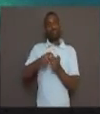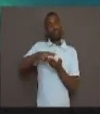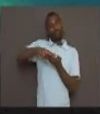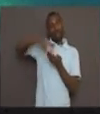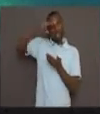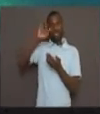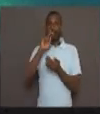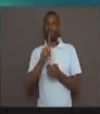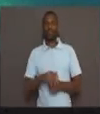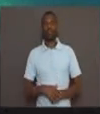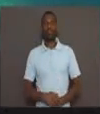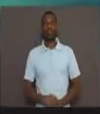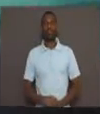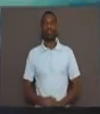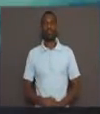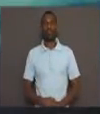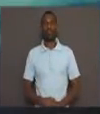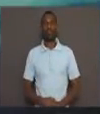current.